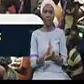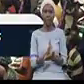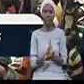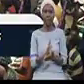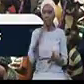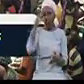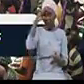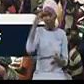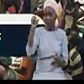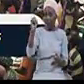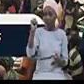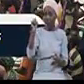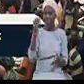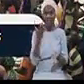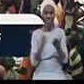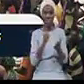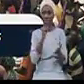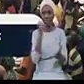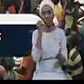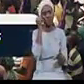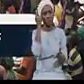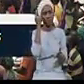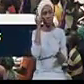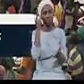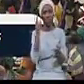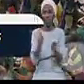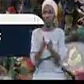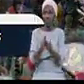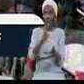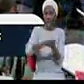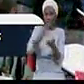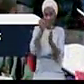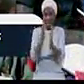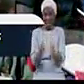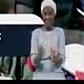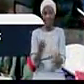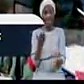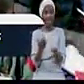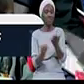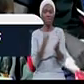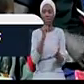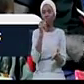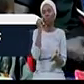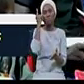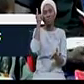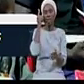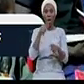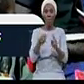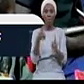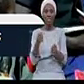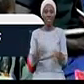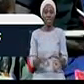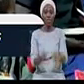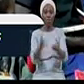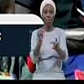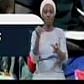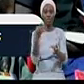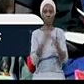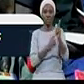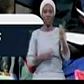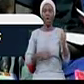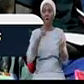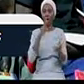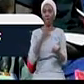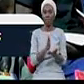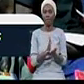not understand, even believers may not understand, but the ways of the Lord are right.